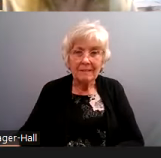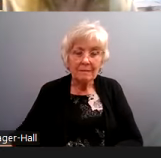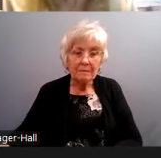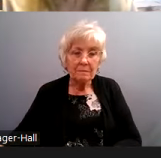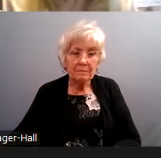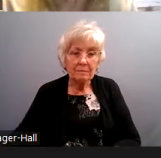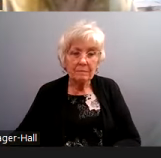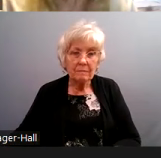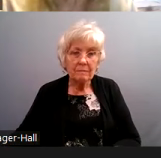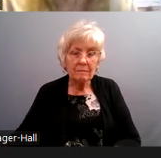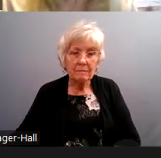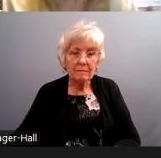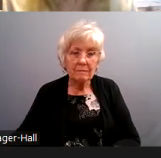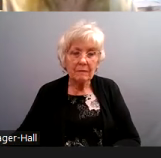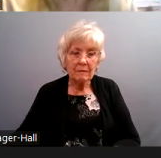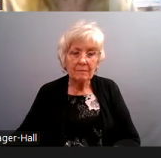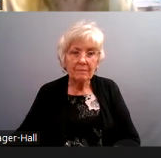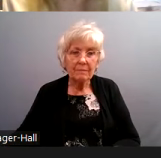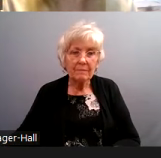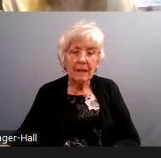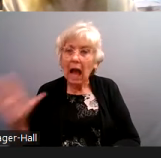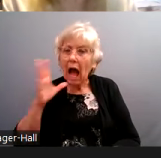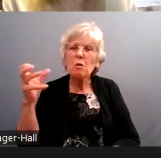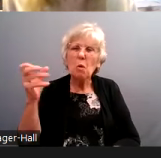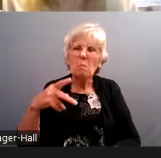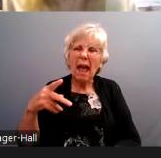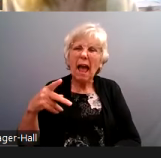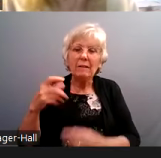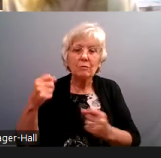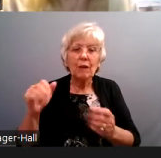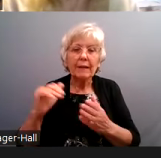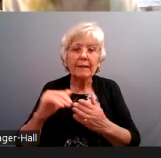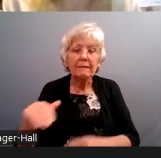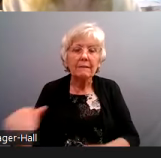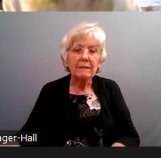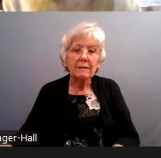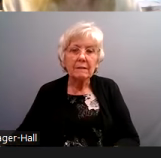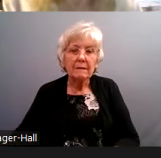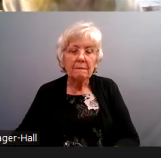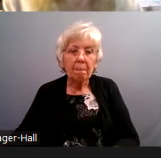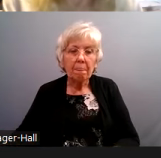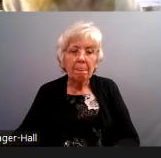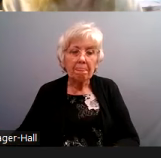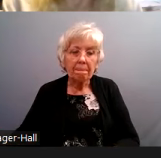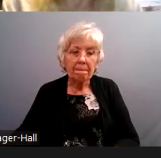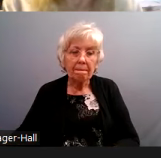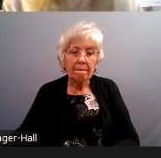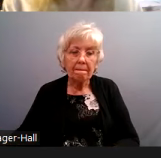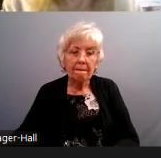weird. Here, let me go back and yeah, try it again. let's try it one more time.